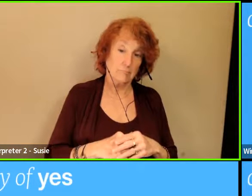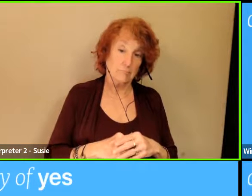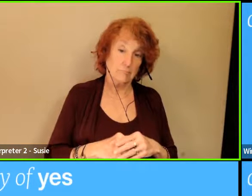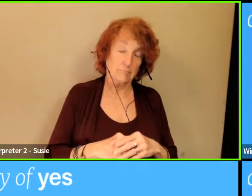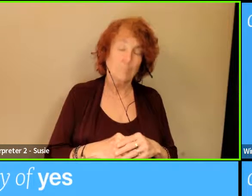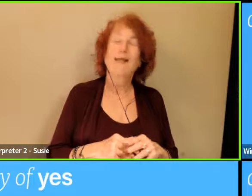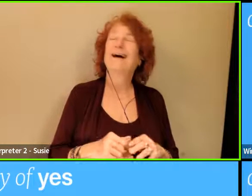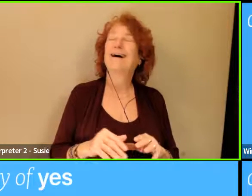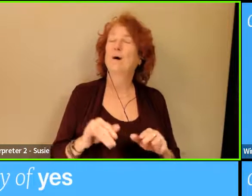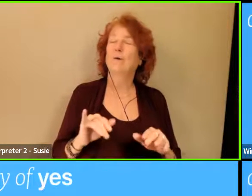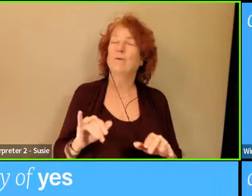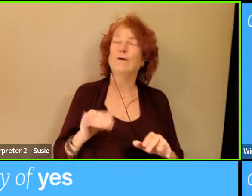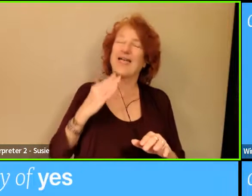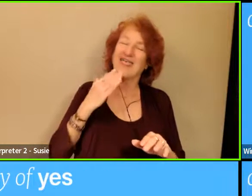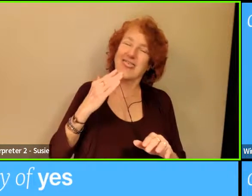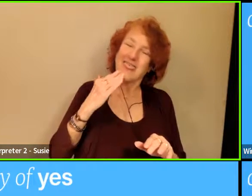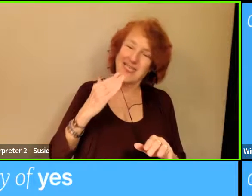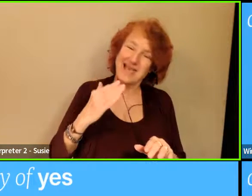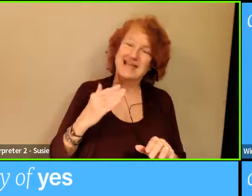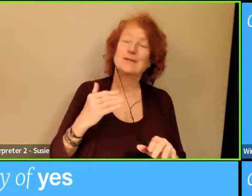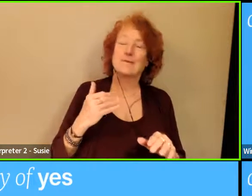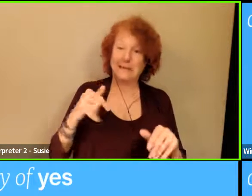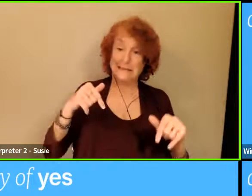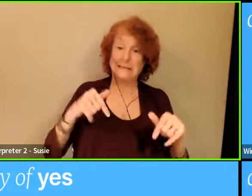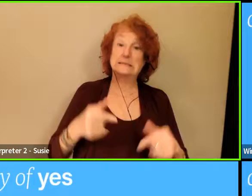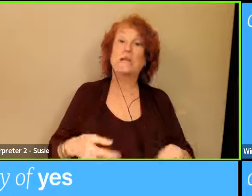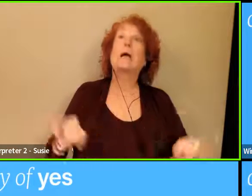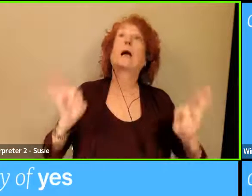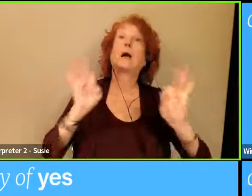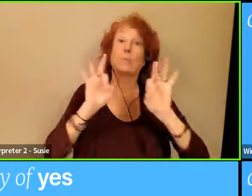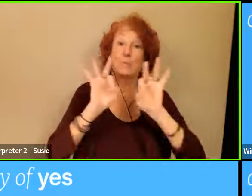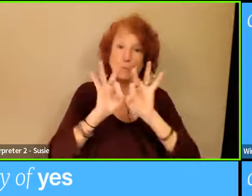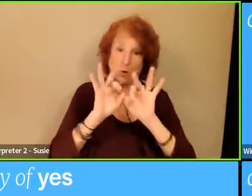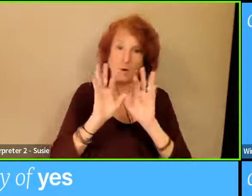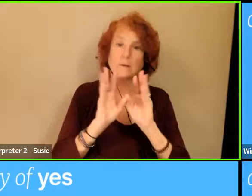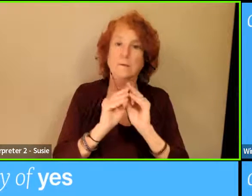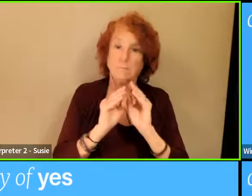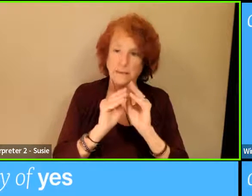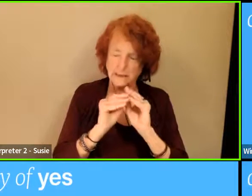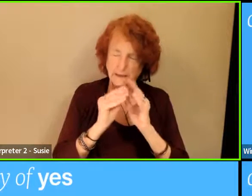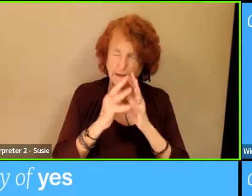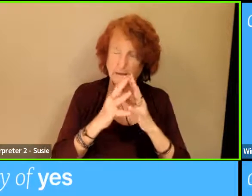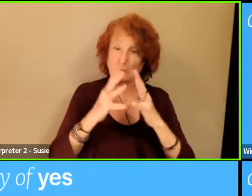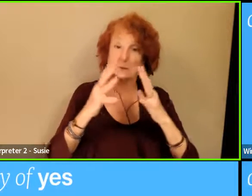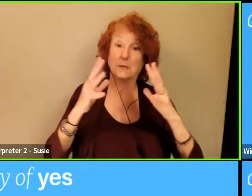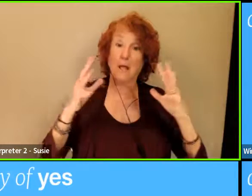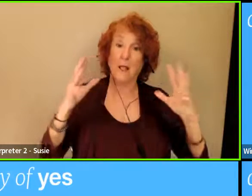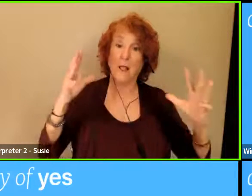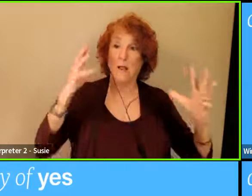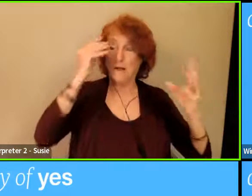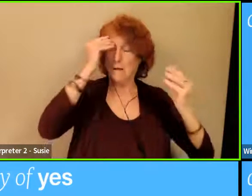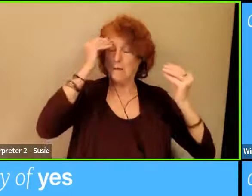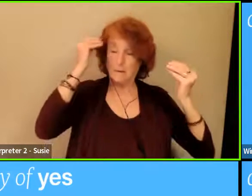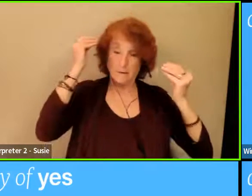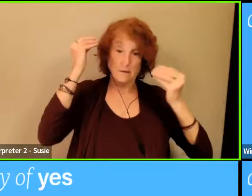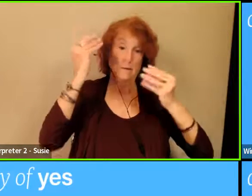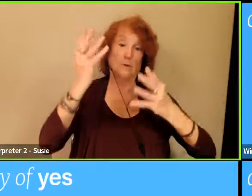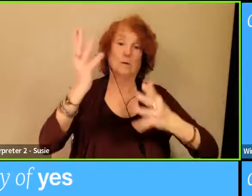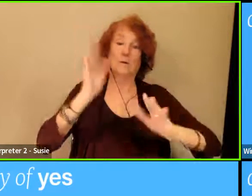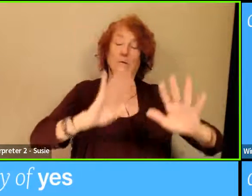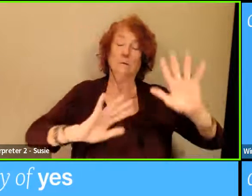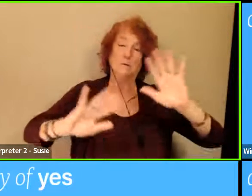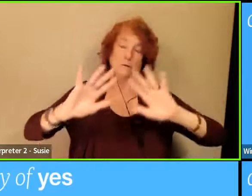Good evening. Thank you for having this very important meeting. There was a lot to unpack with the first